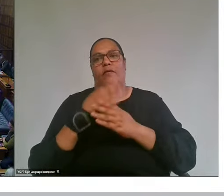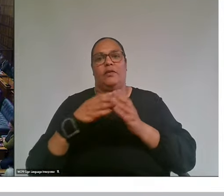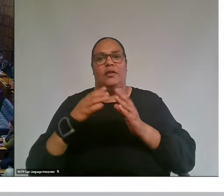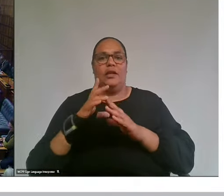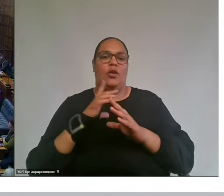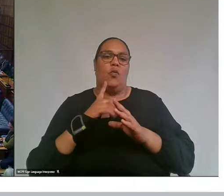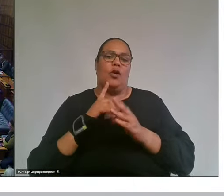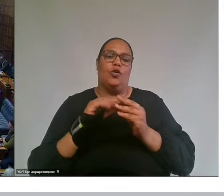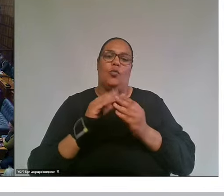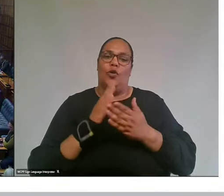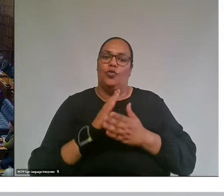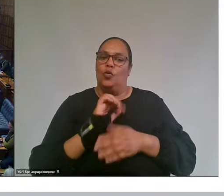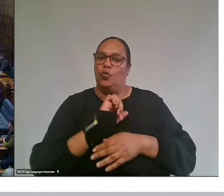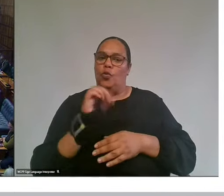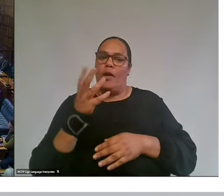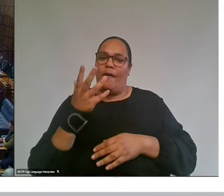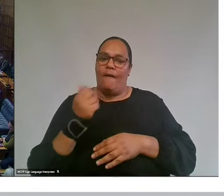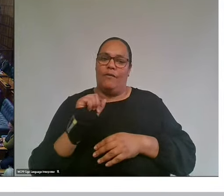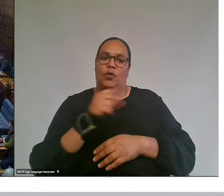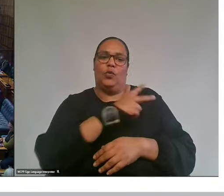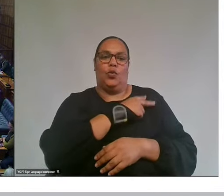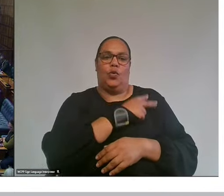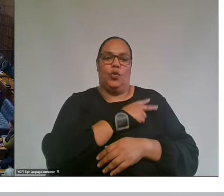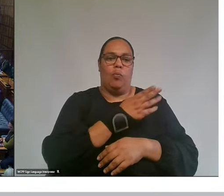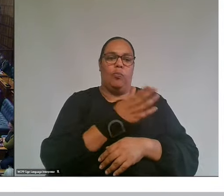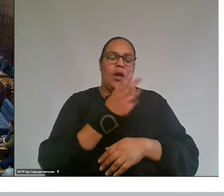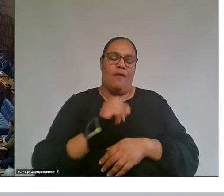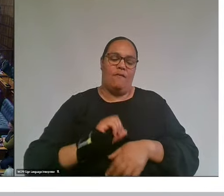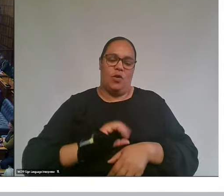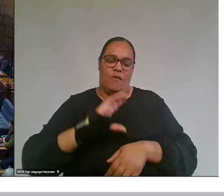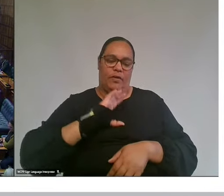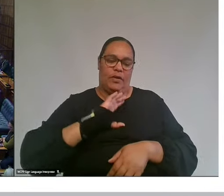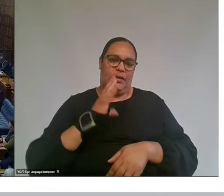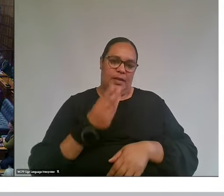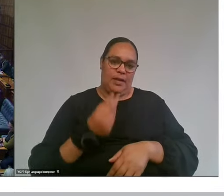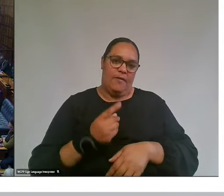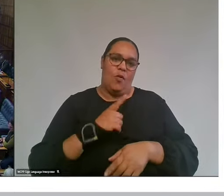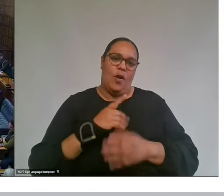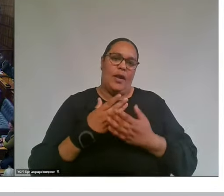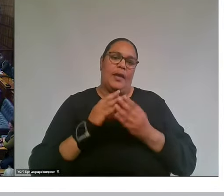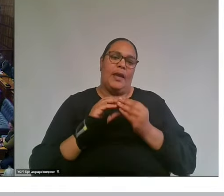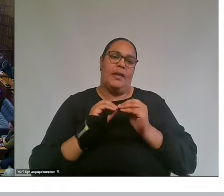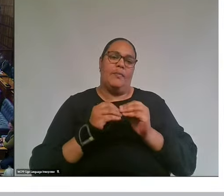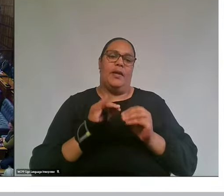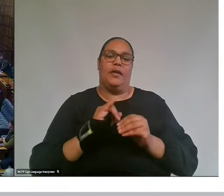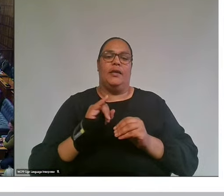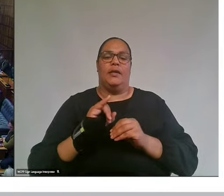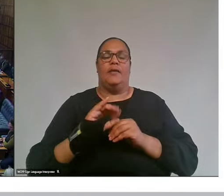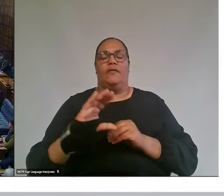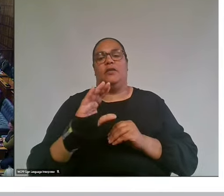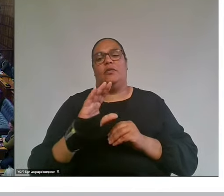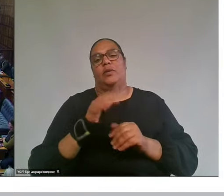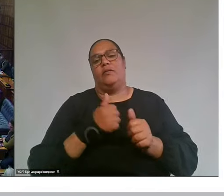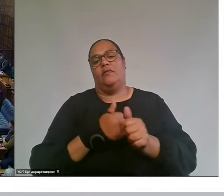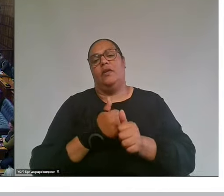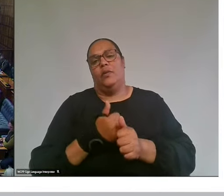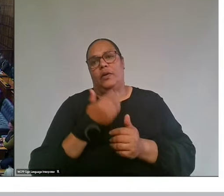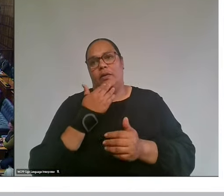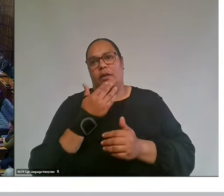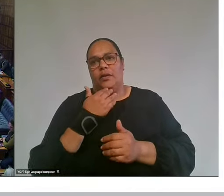ensure that they have that security and that confidence to make the investment following